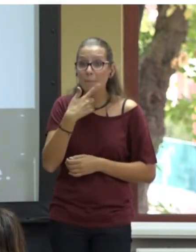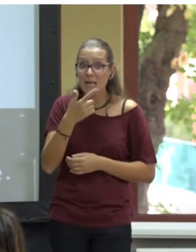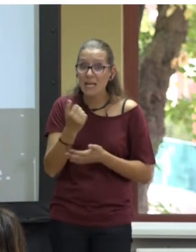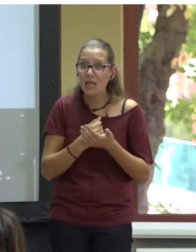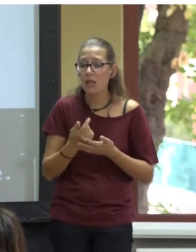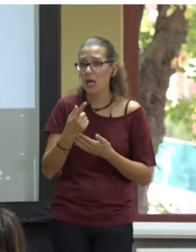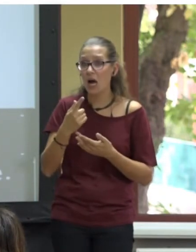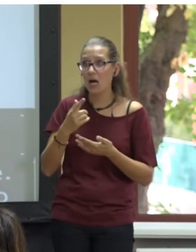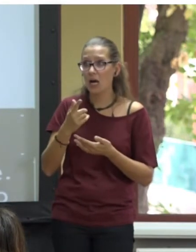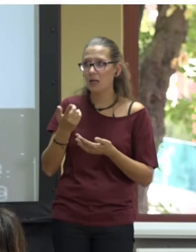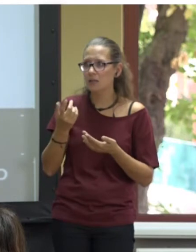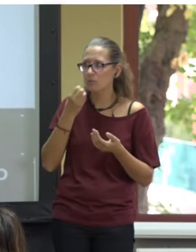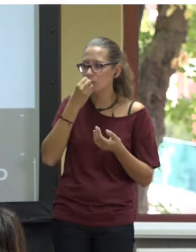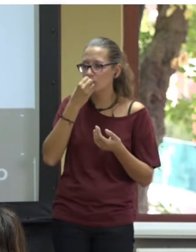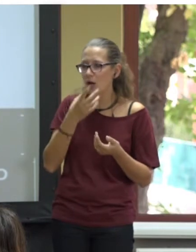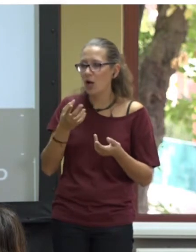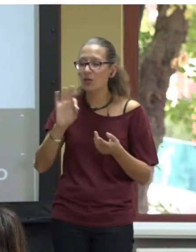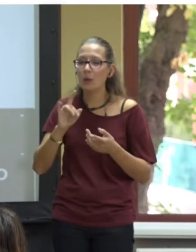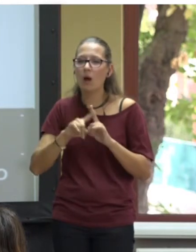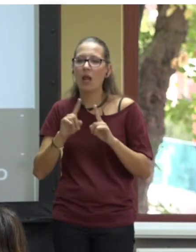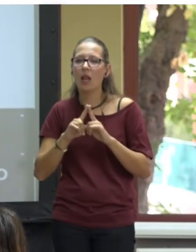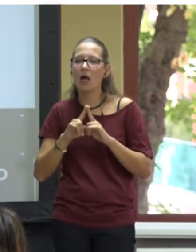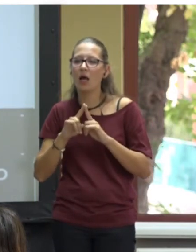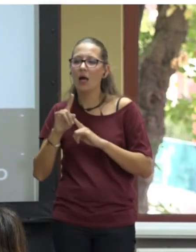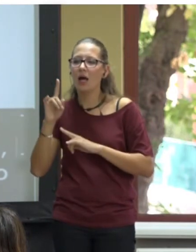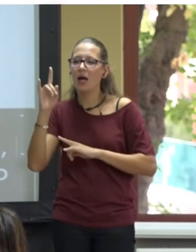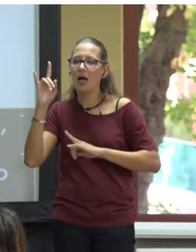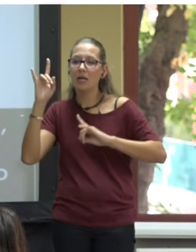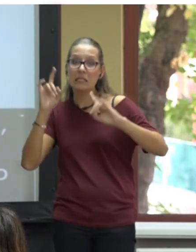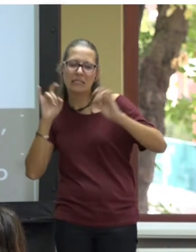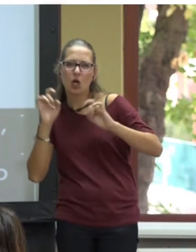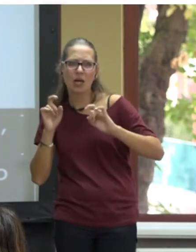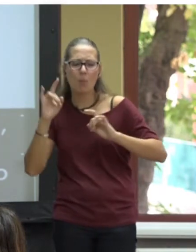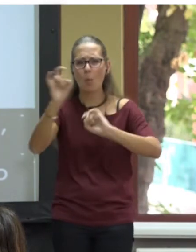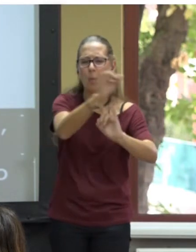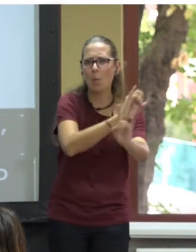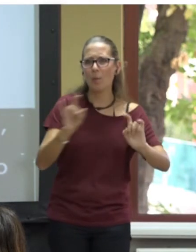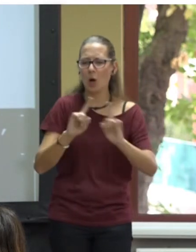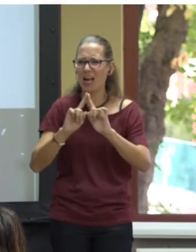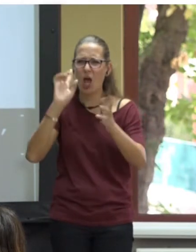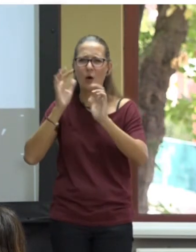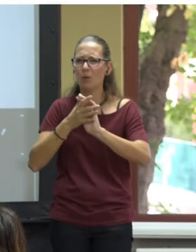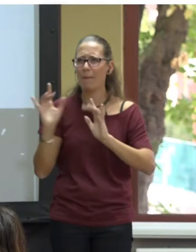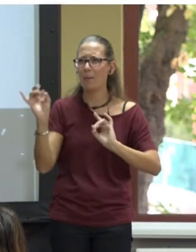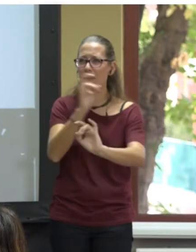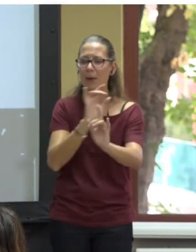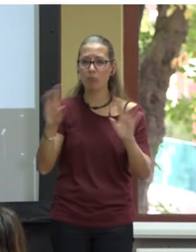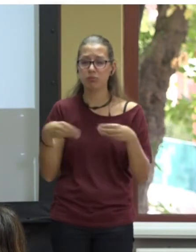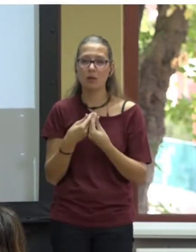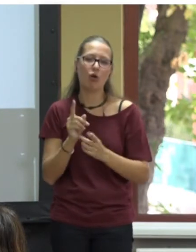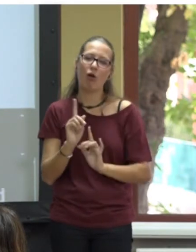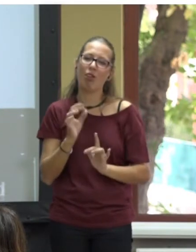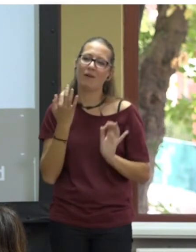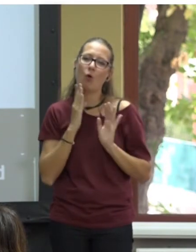place sensors everywhere and get mad about it. No, it should be really at the right doses. So therefore, I think we